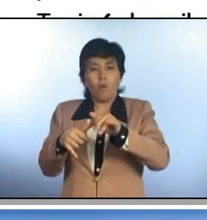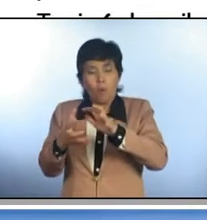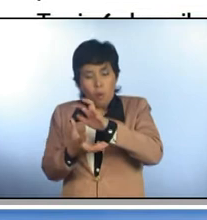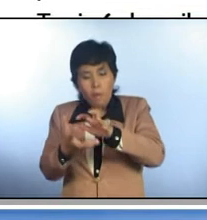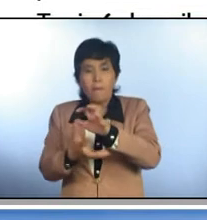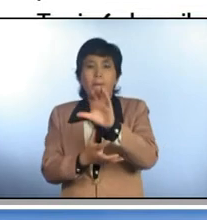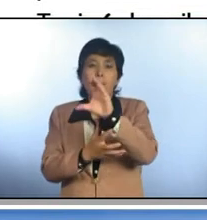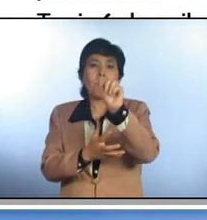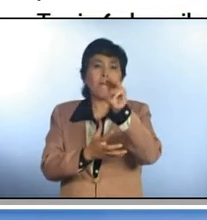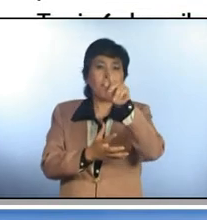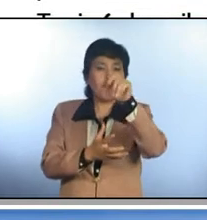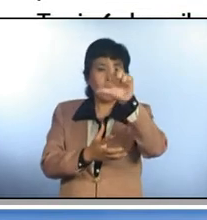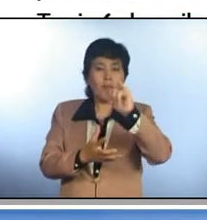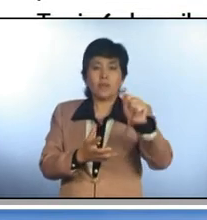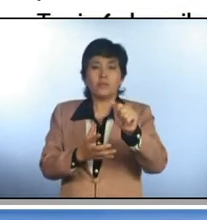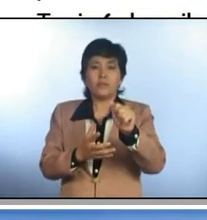okay,